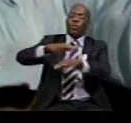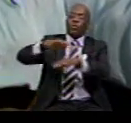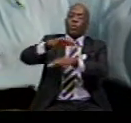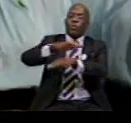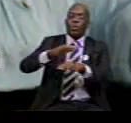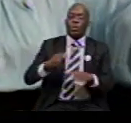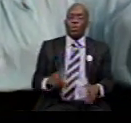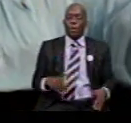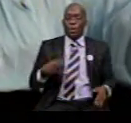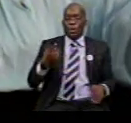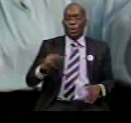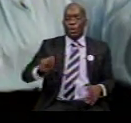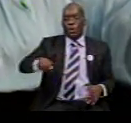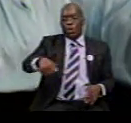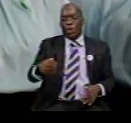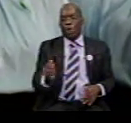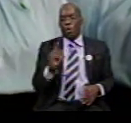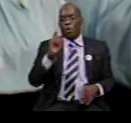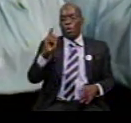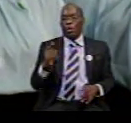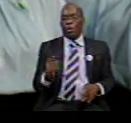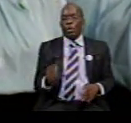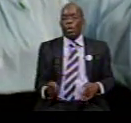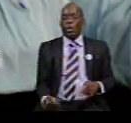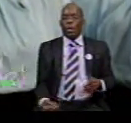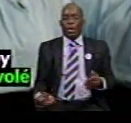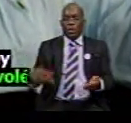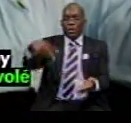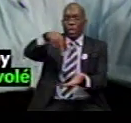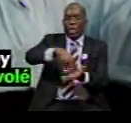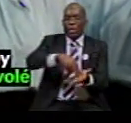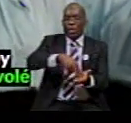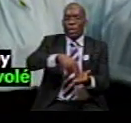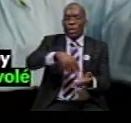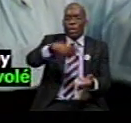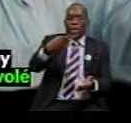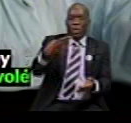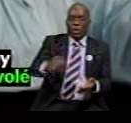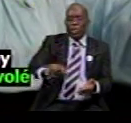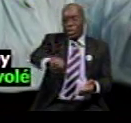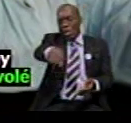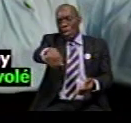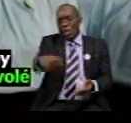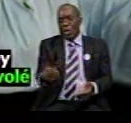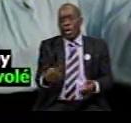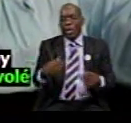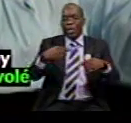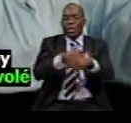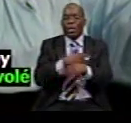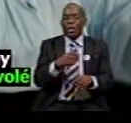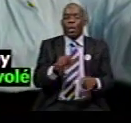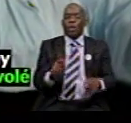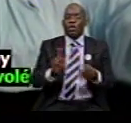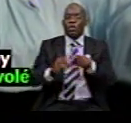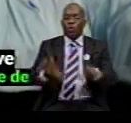above. The other one rose on the next day to find a loved one raptured away.